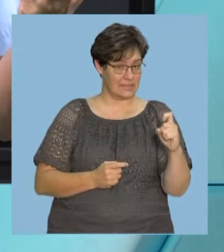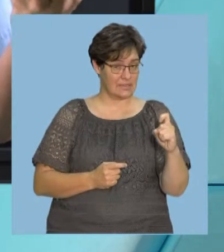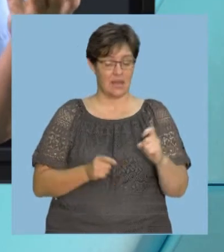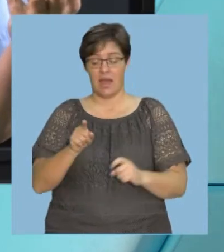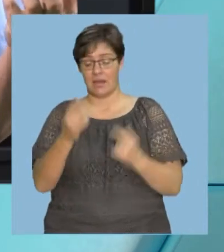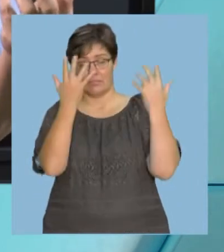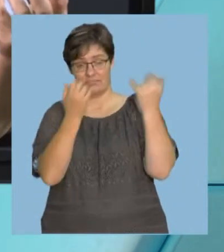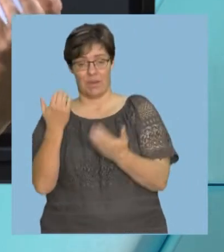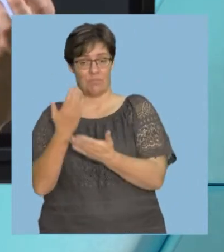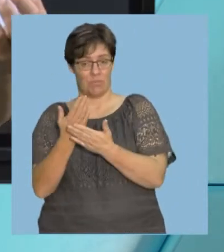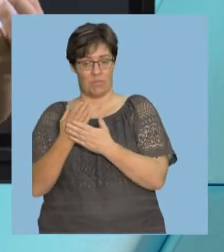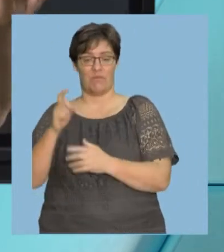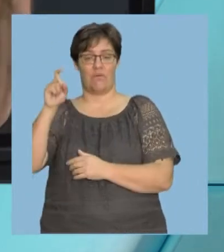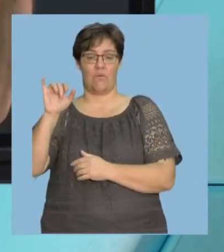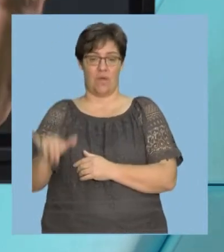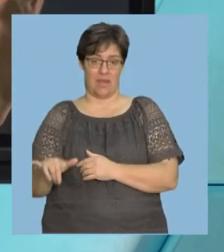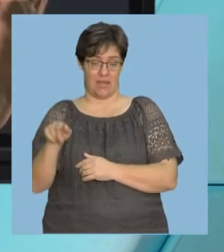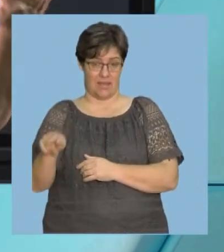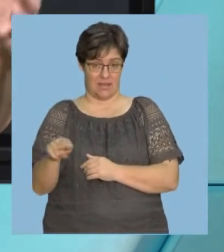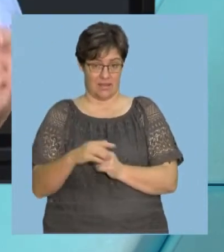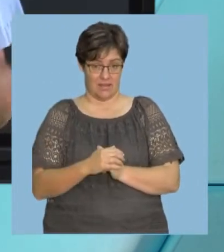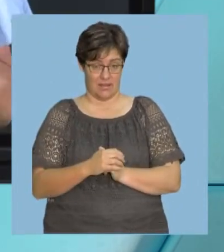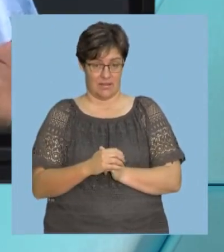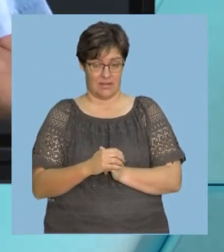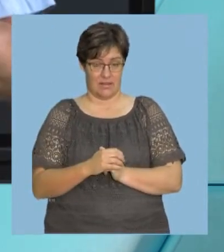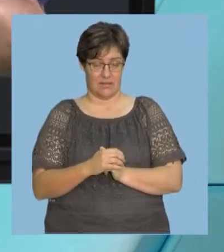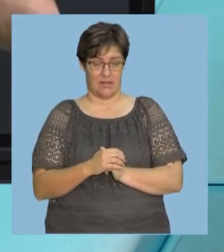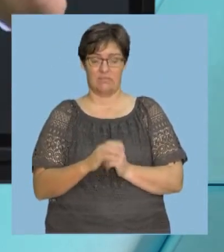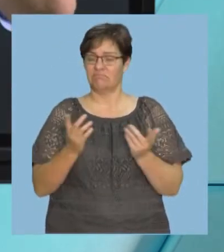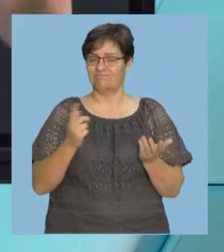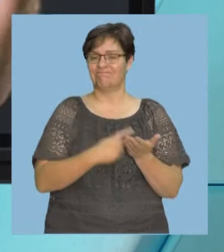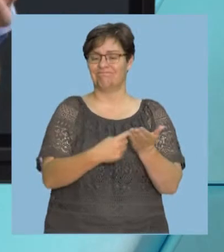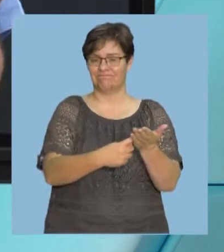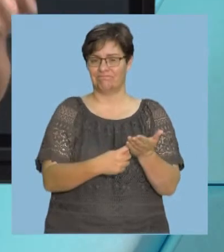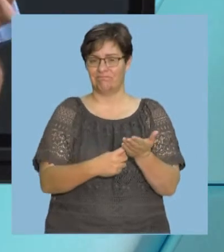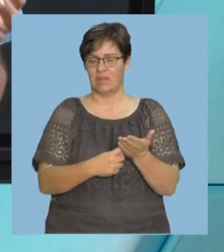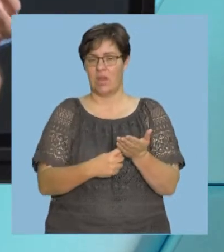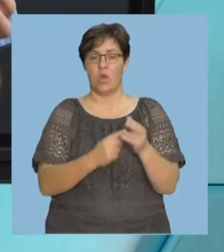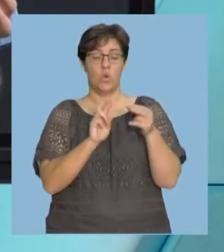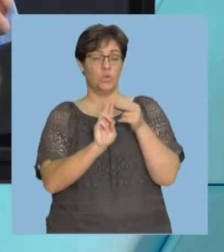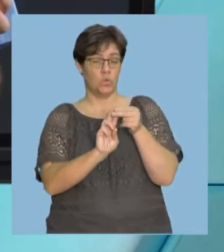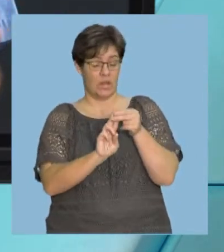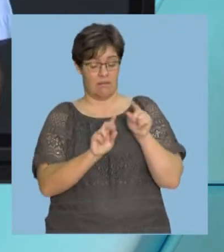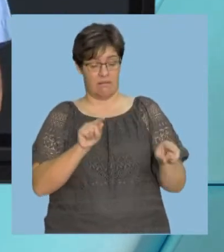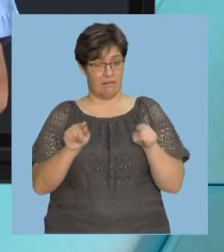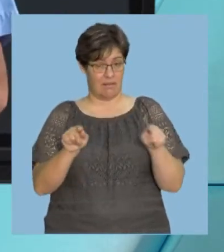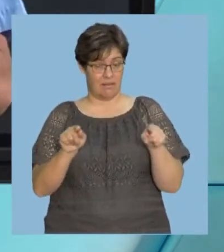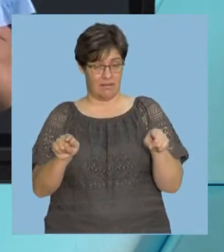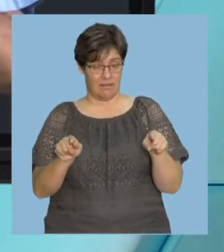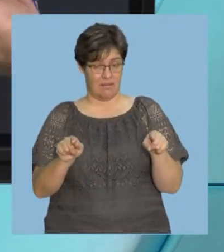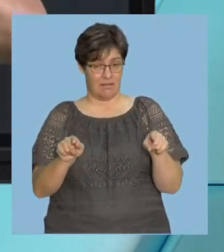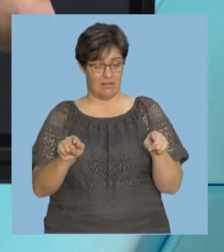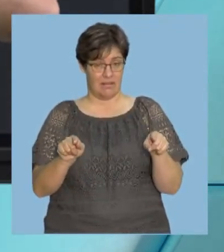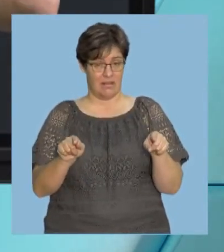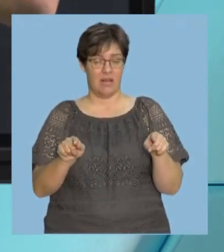we've calculated the probability of Y. When we talk about the union of X and Y, we're talking